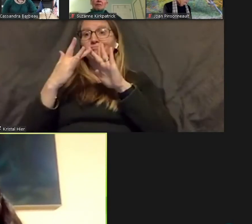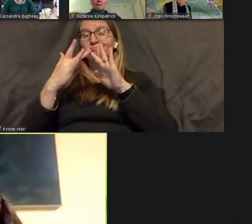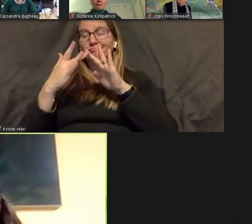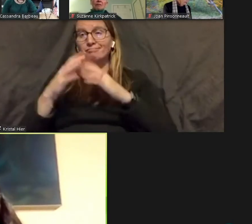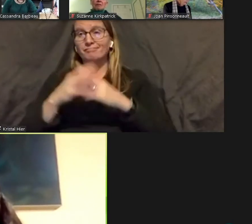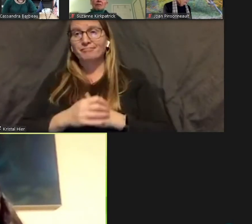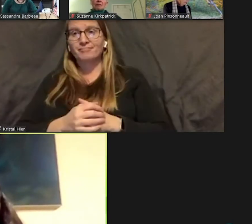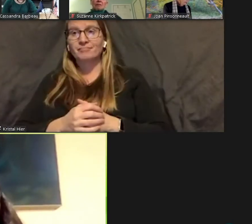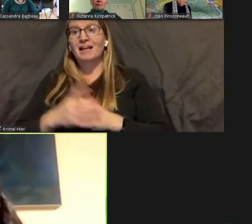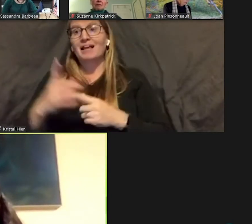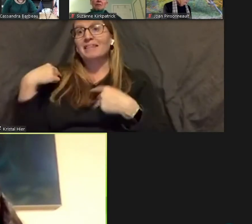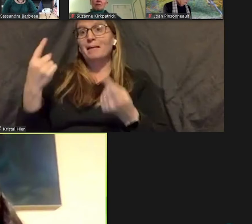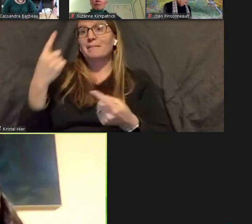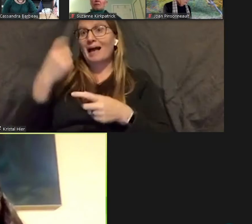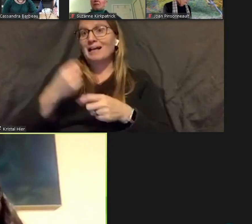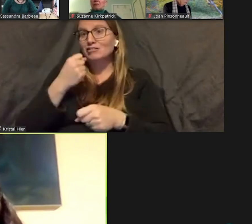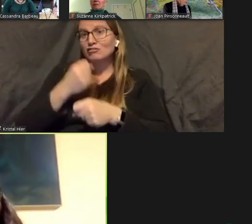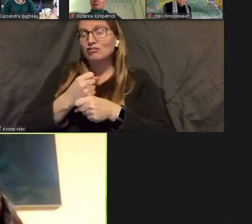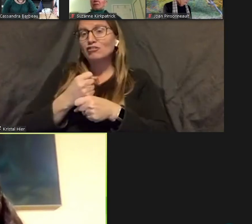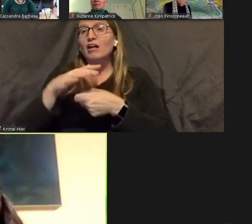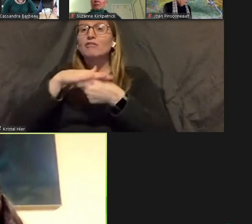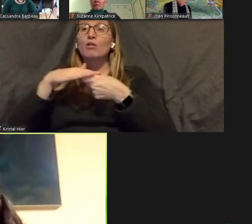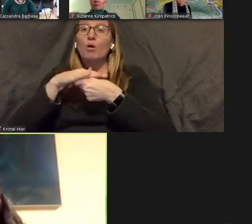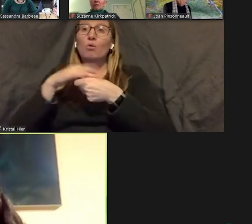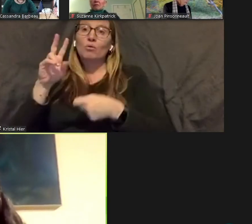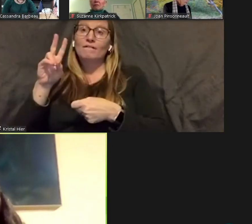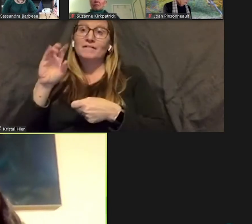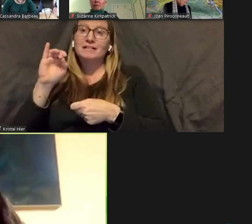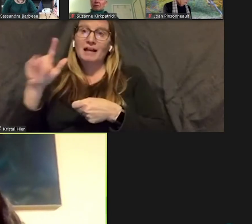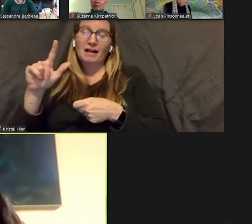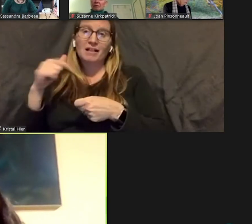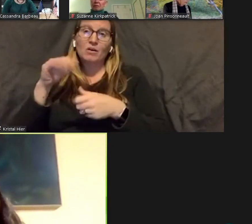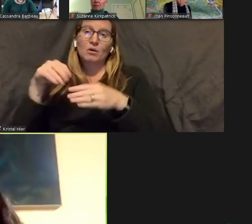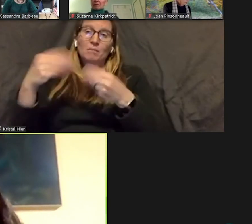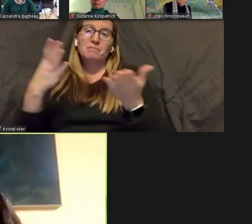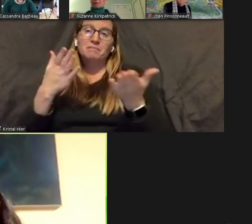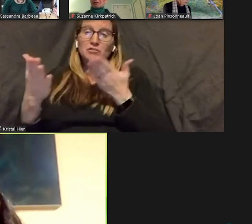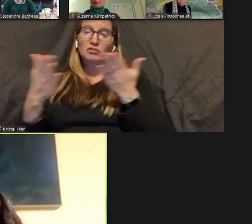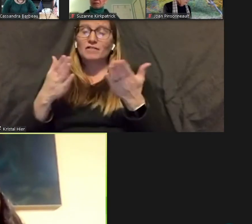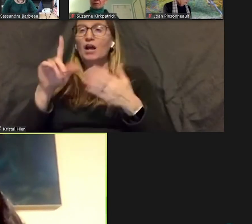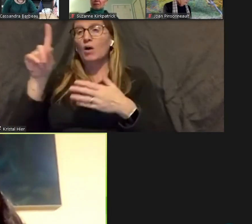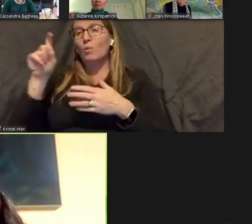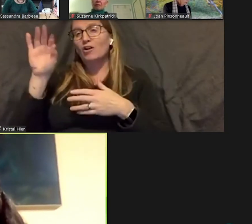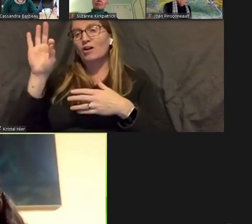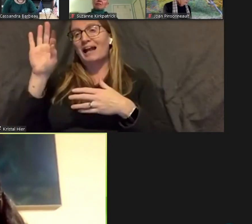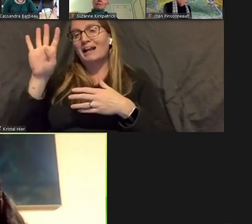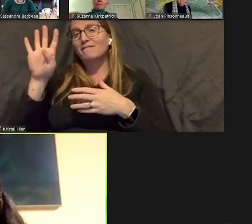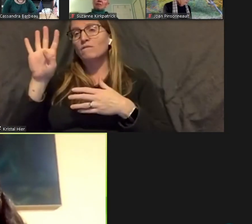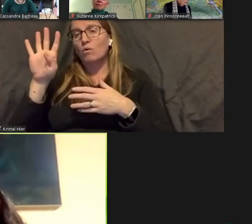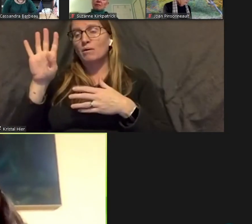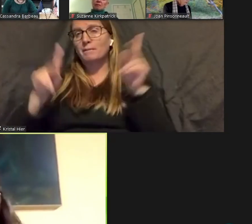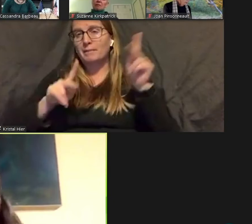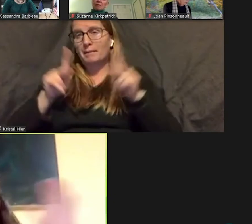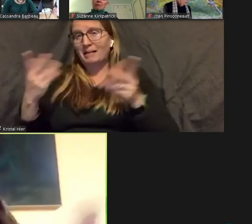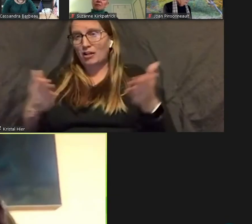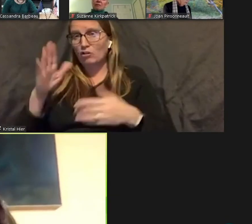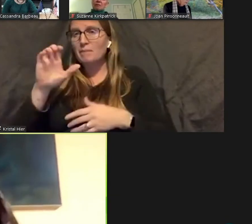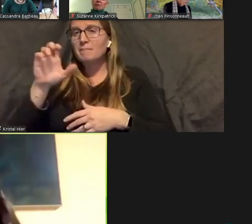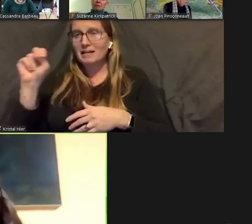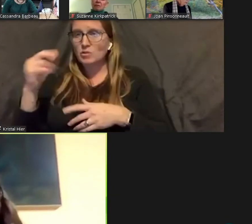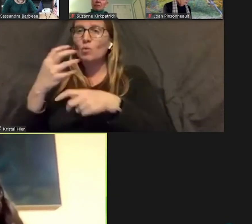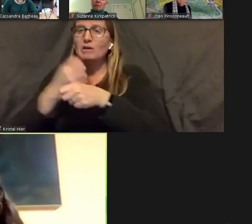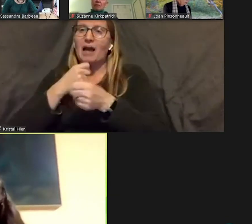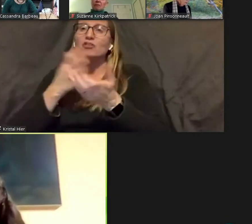In the past year, the local branch of VCIL served 194 Bennington residents who received services from